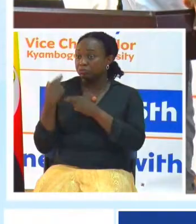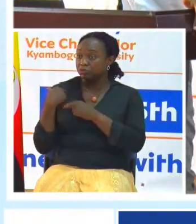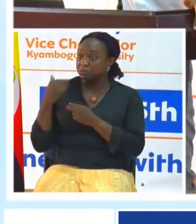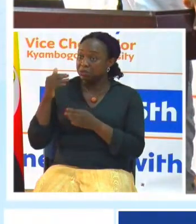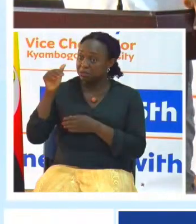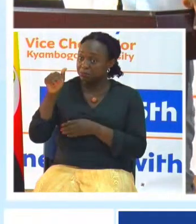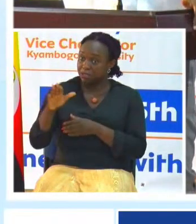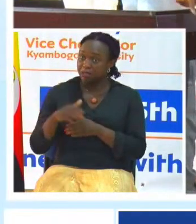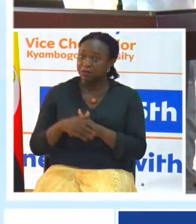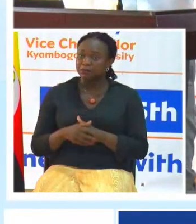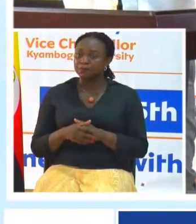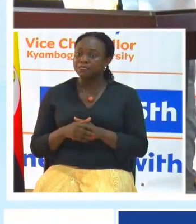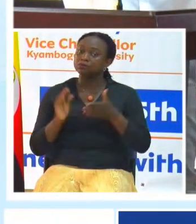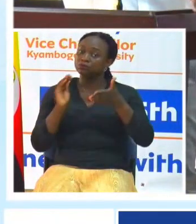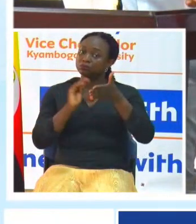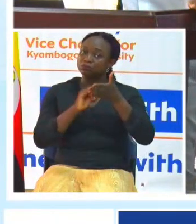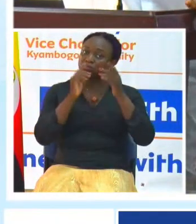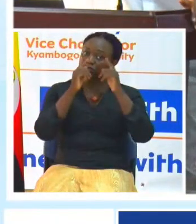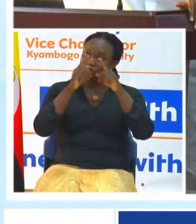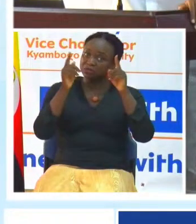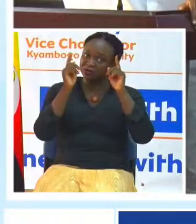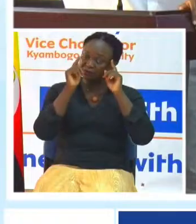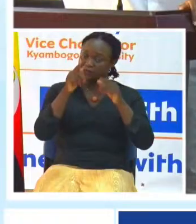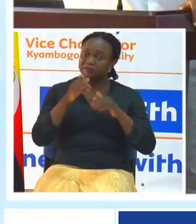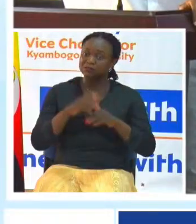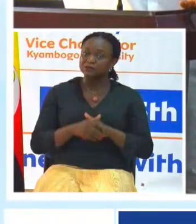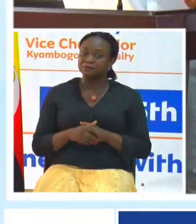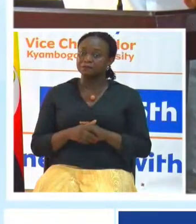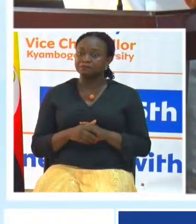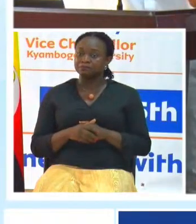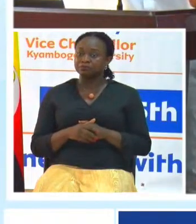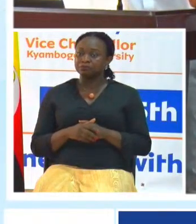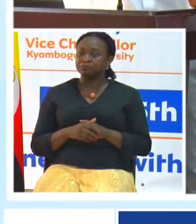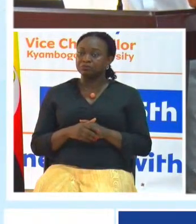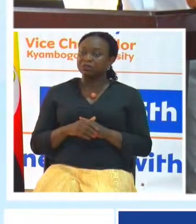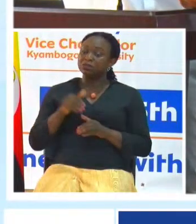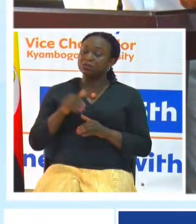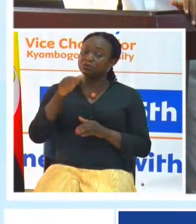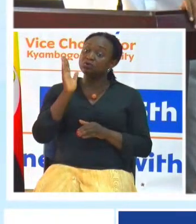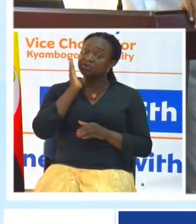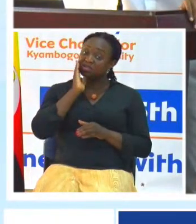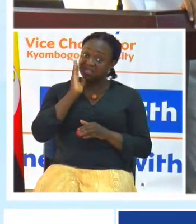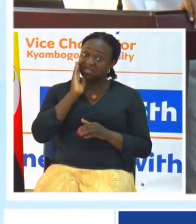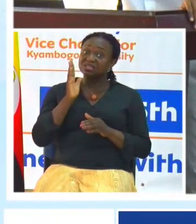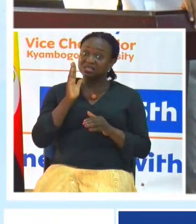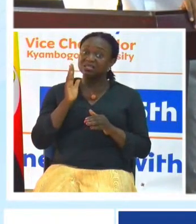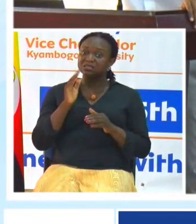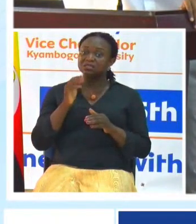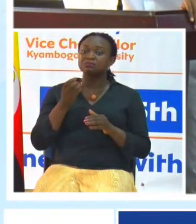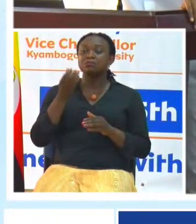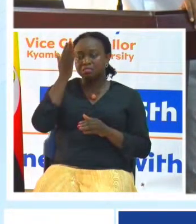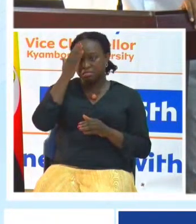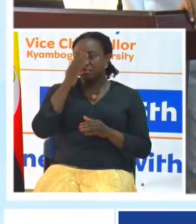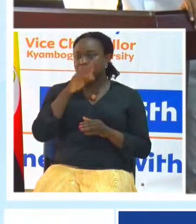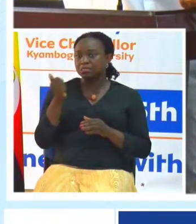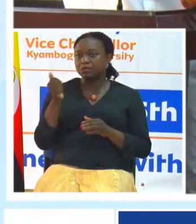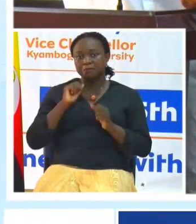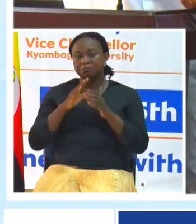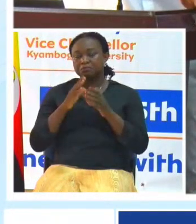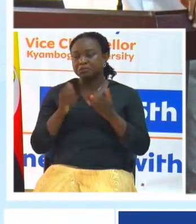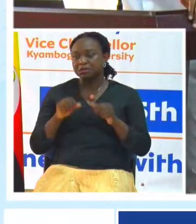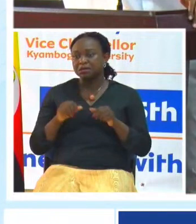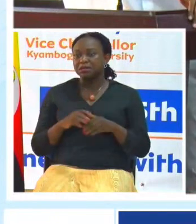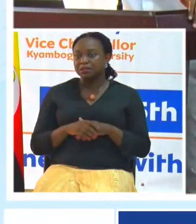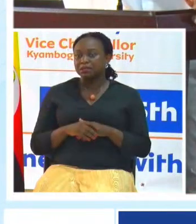to highlight to the university that actually you're English proficient. Okay?